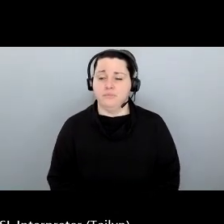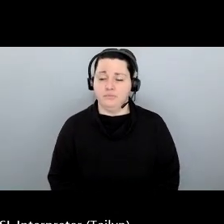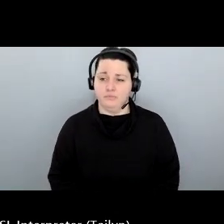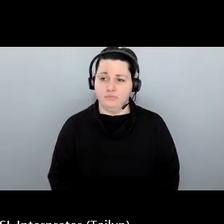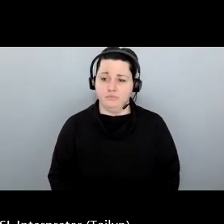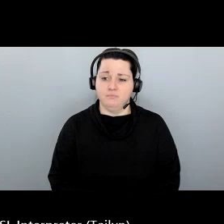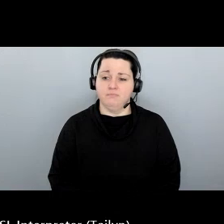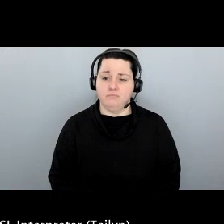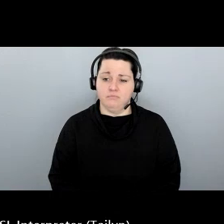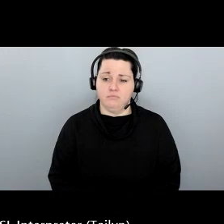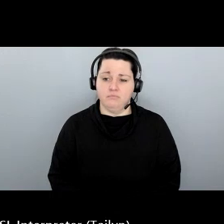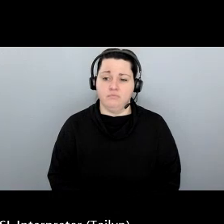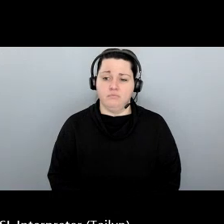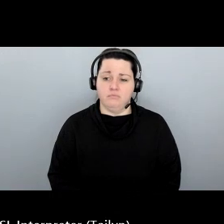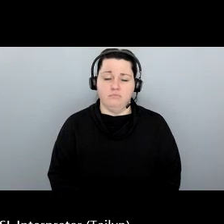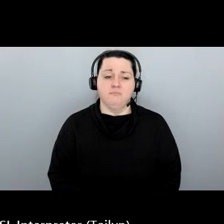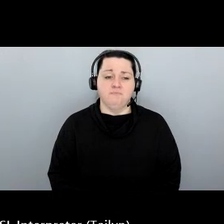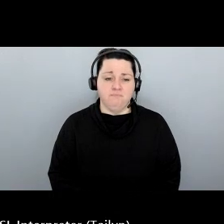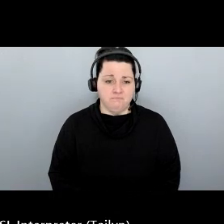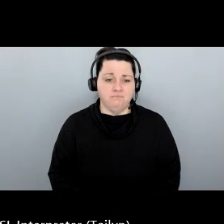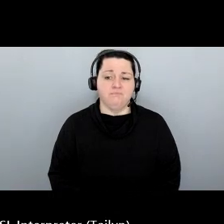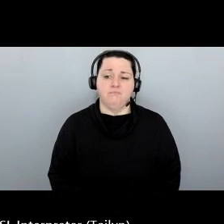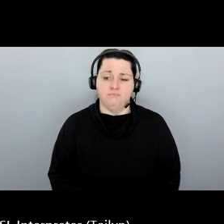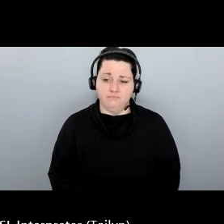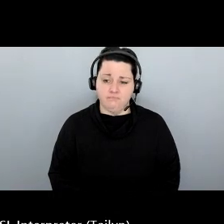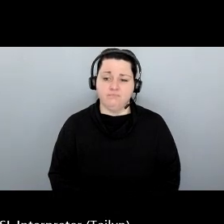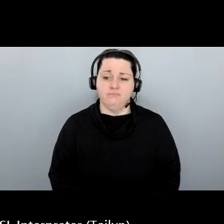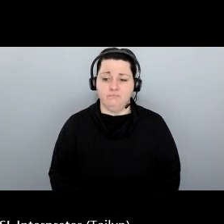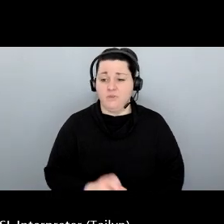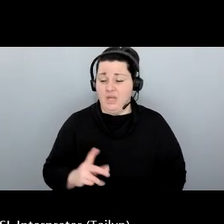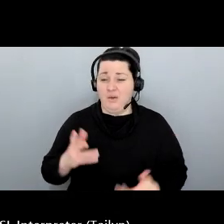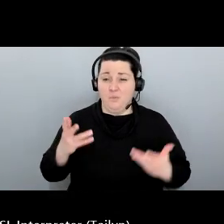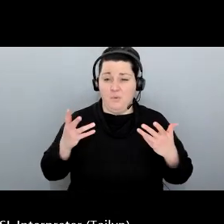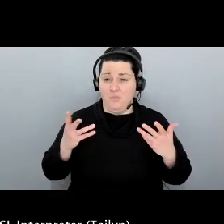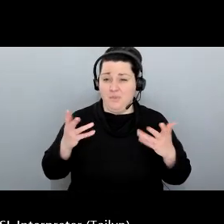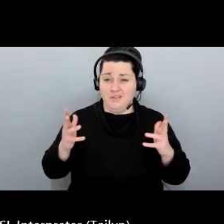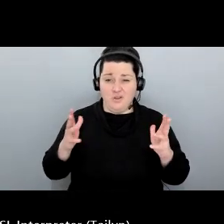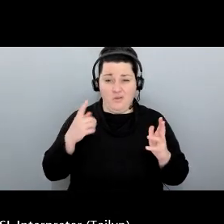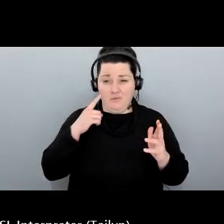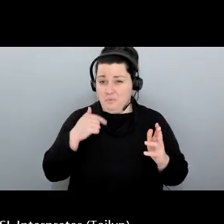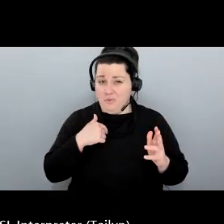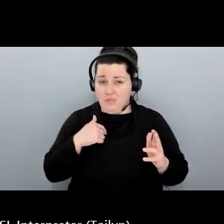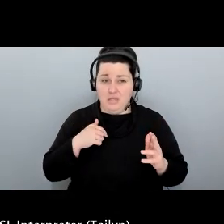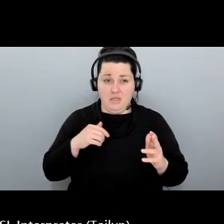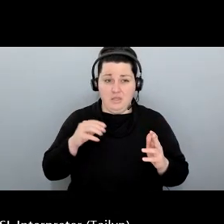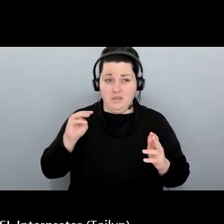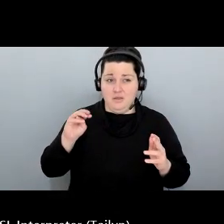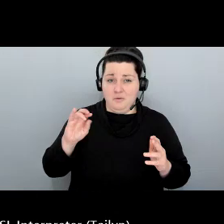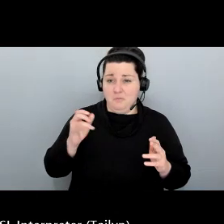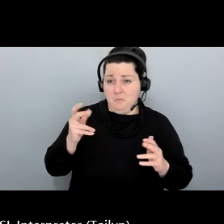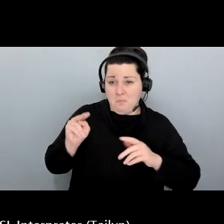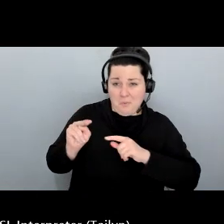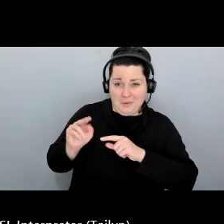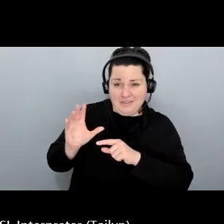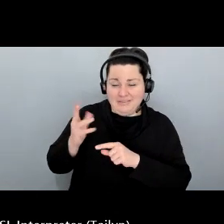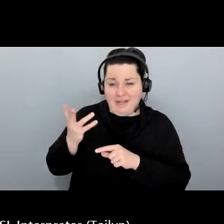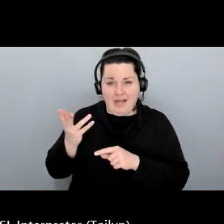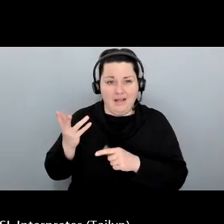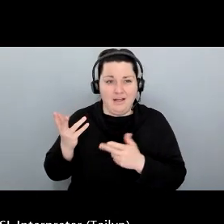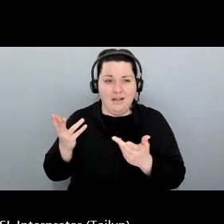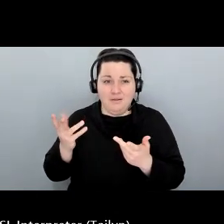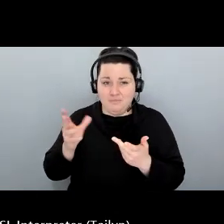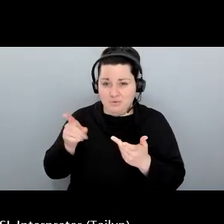All right. So yeah, that's everything I got. Morgan, I don't know, not to put you on the spot again, but I don't know if